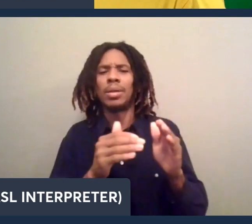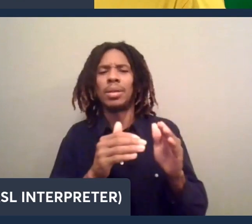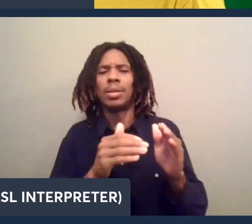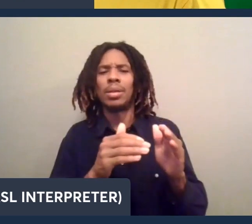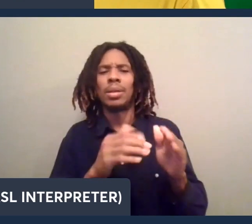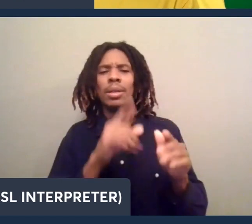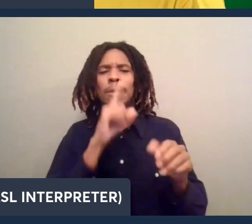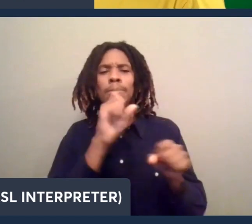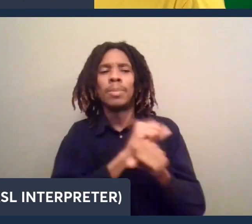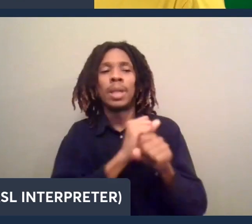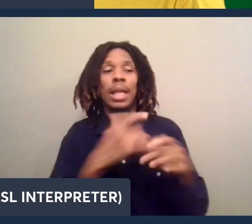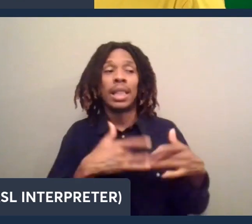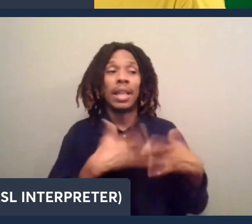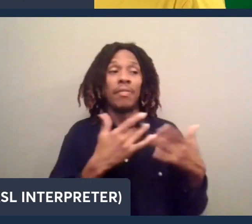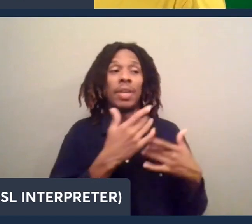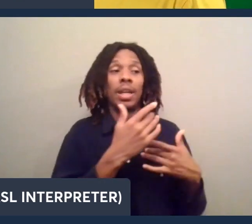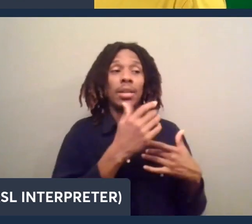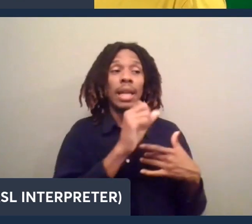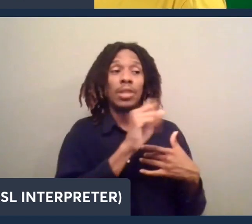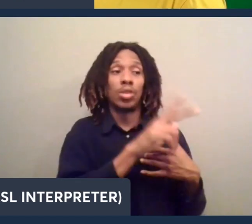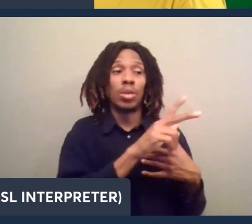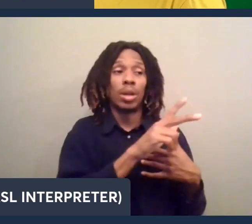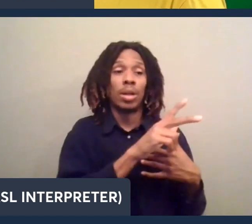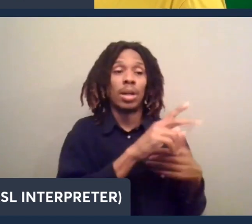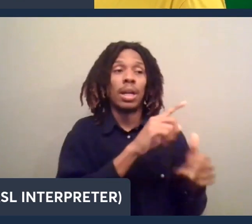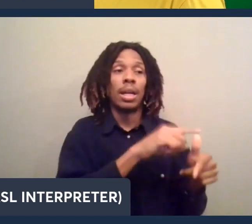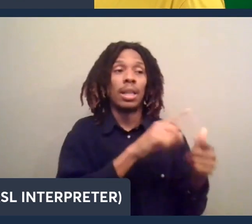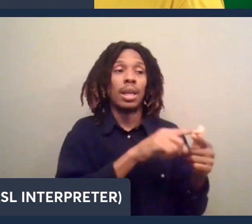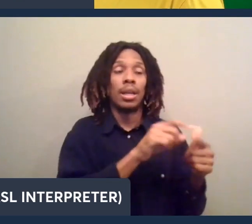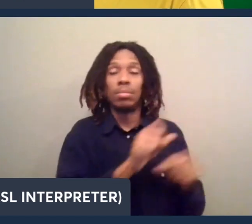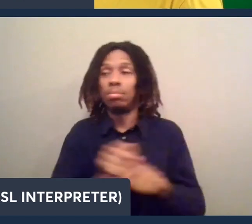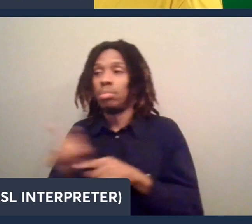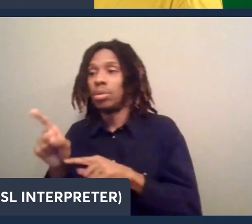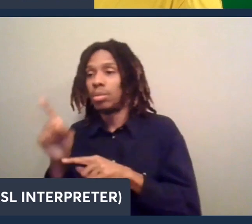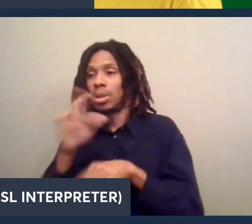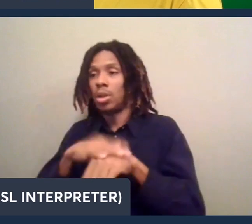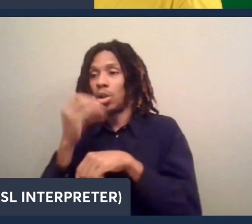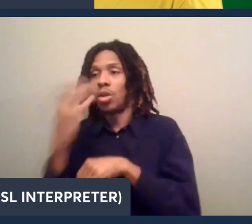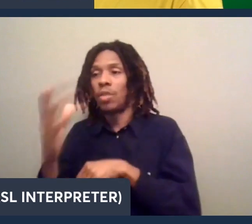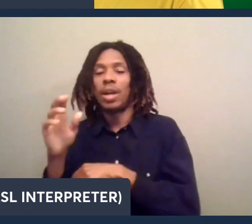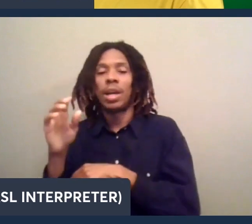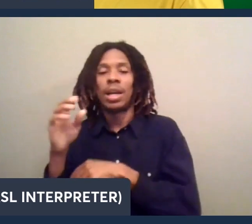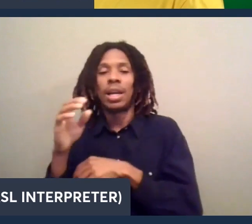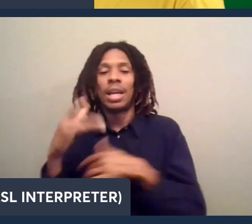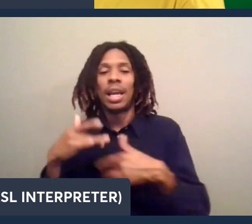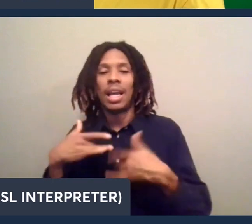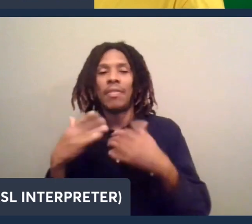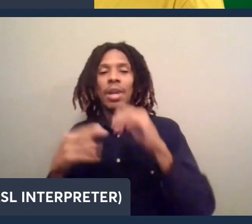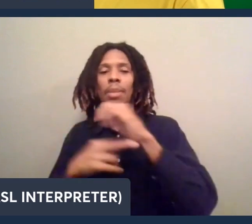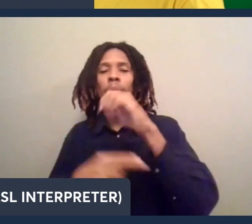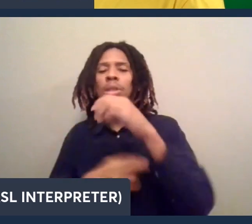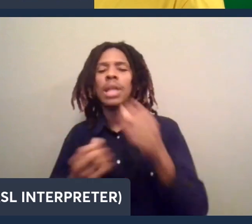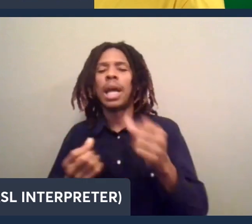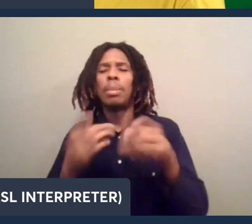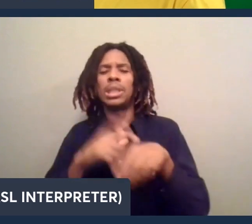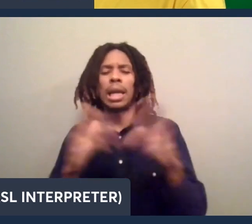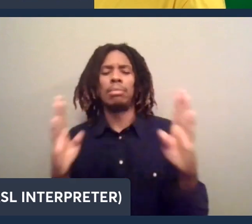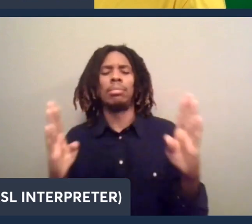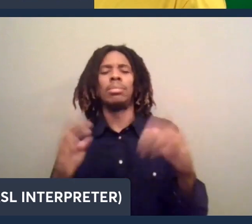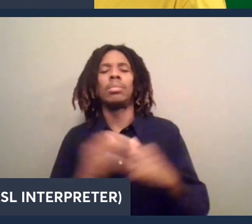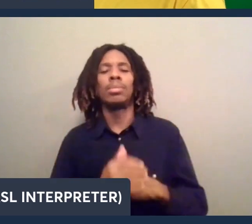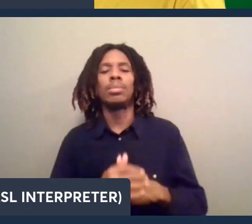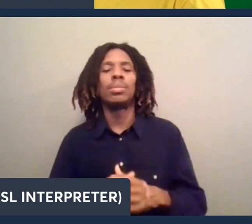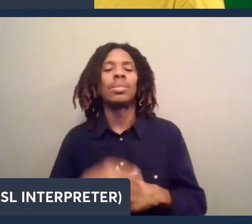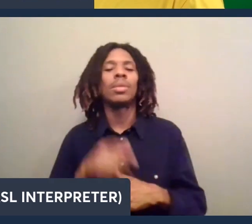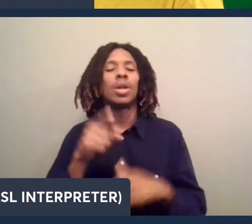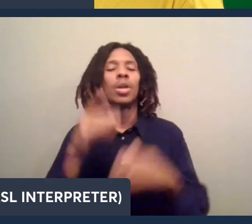actual event, S3 event happening, and it notifying EventBridge? Yeah. What are we talking here? Right. So you can expect